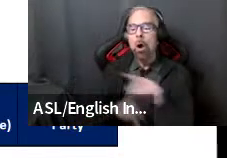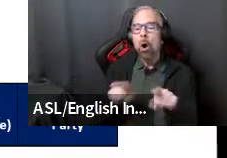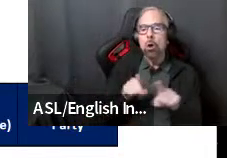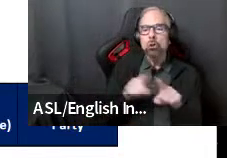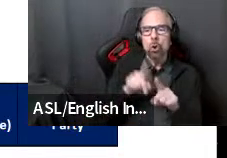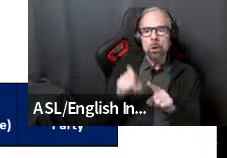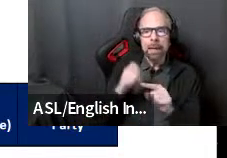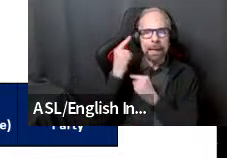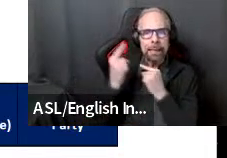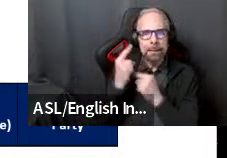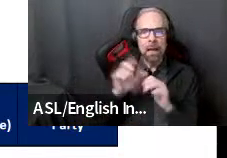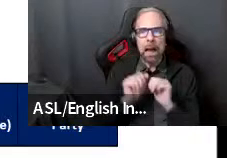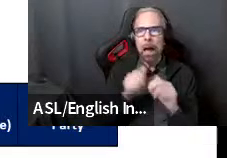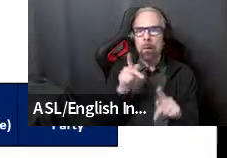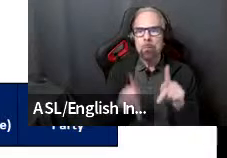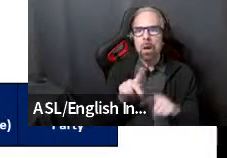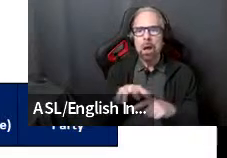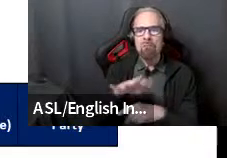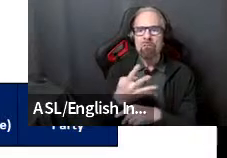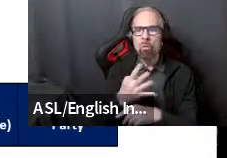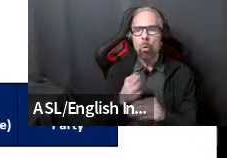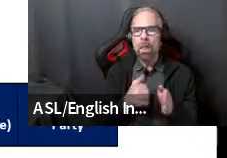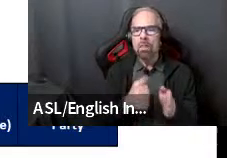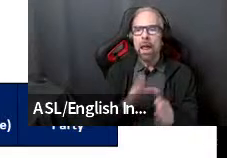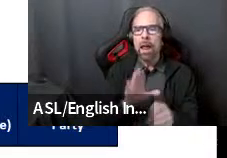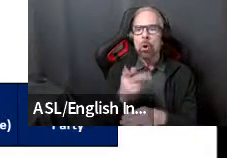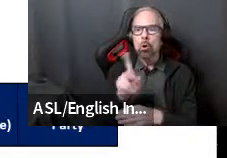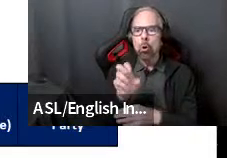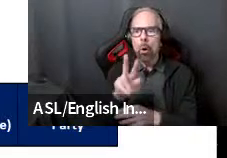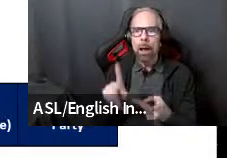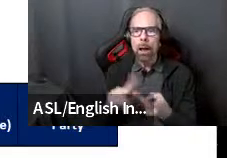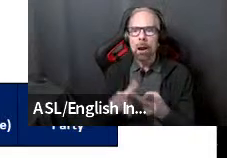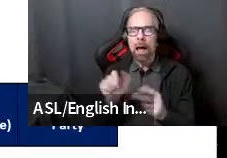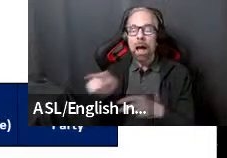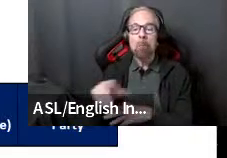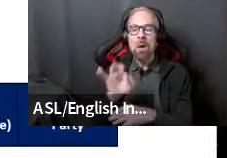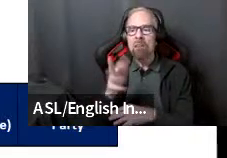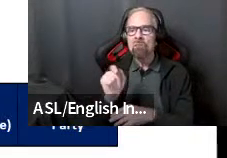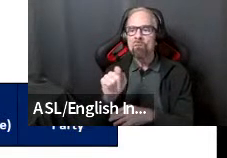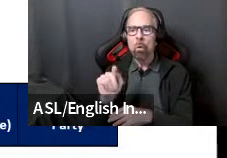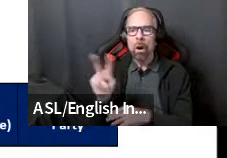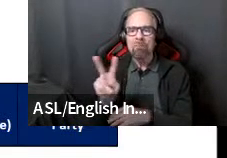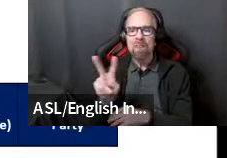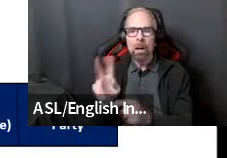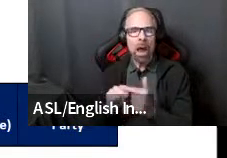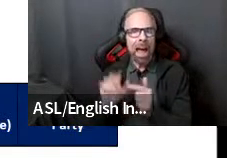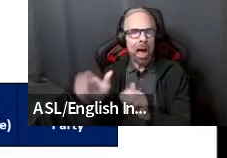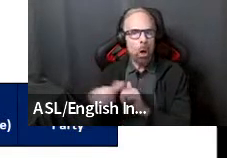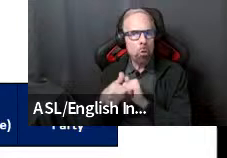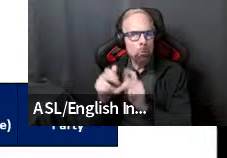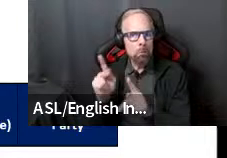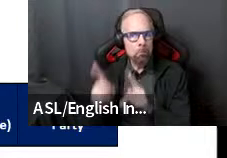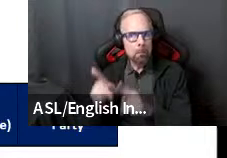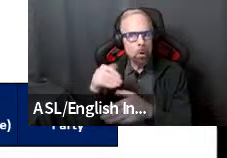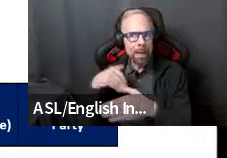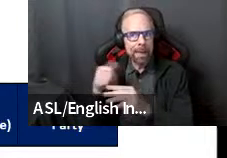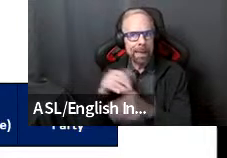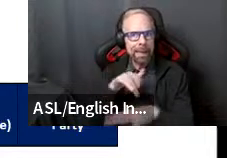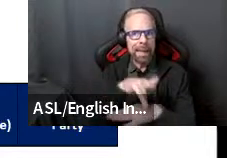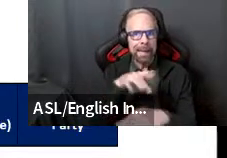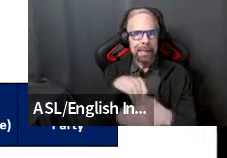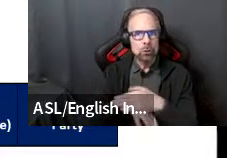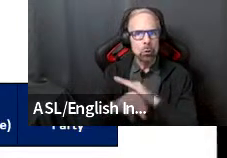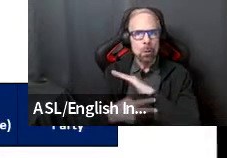folks in the Fourth Lane corridor, how are folks, down by Fort Vancouver, how are those folks getting to the bridge and using it, and how are